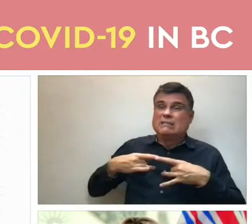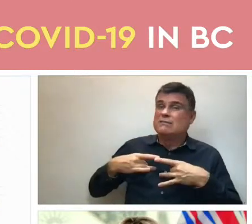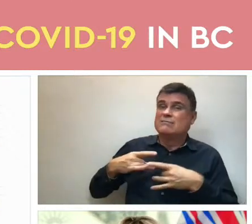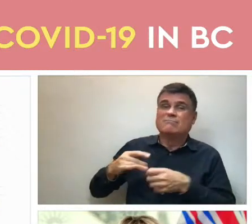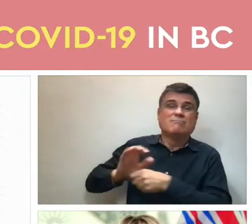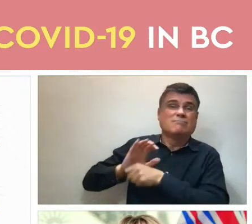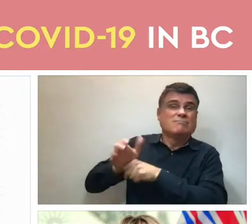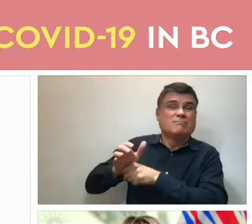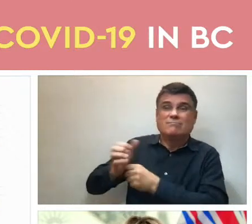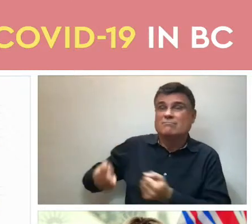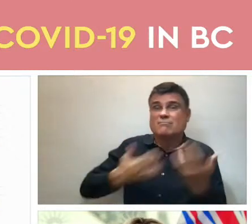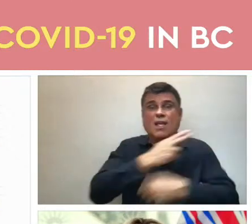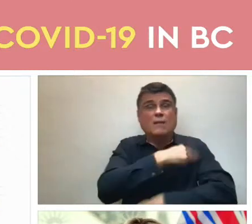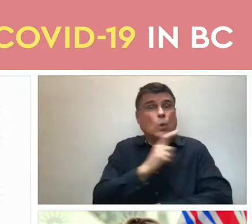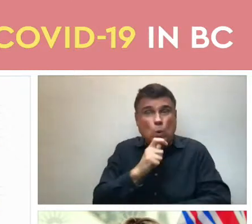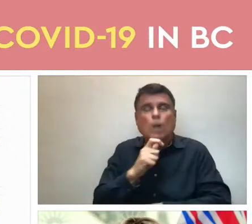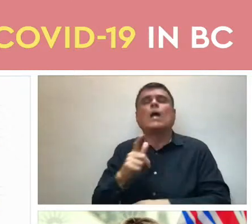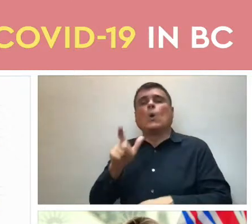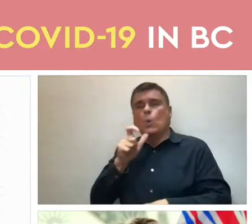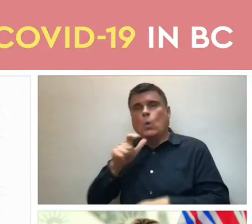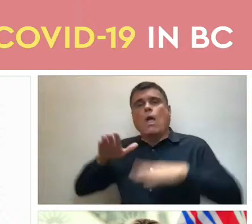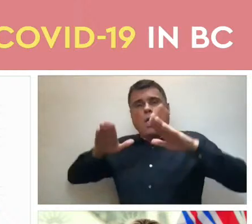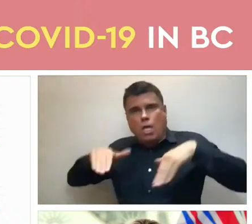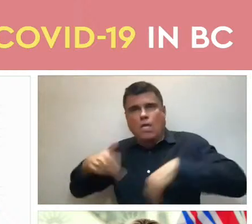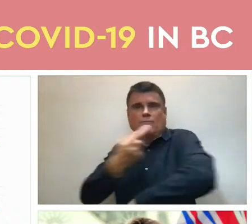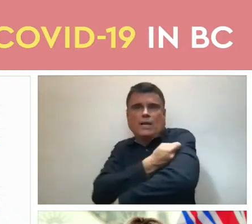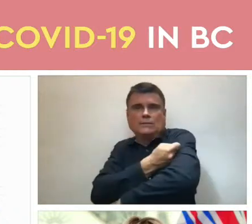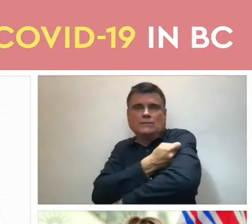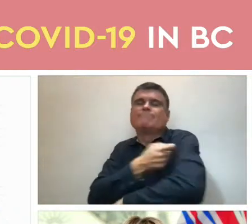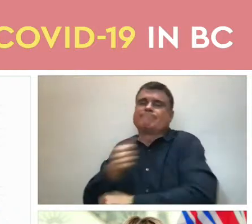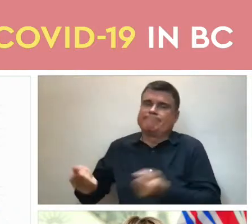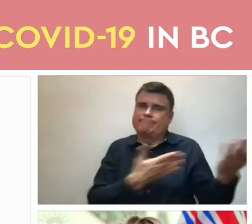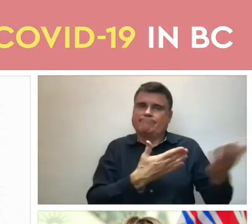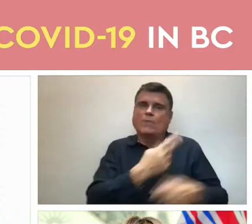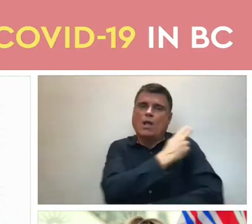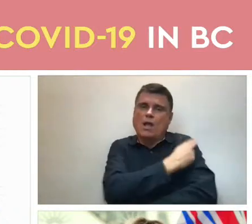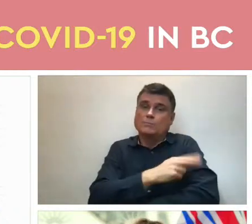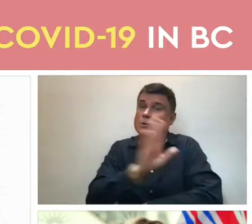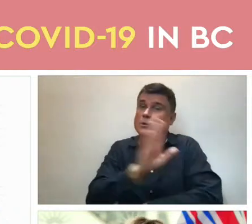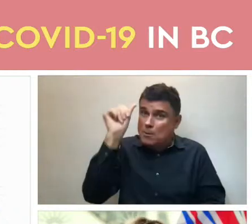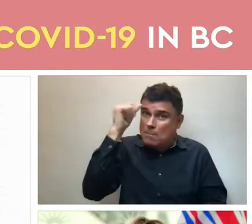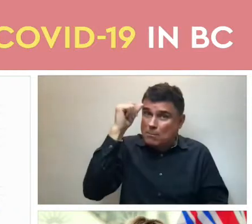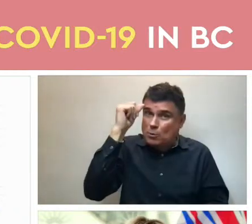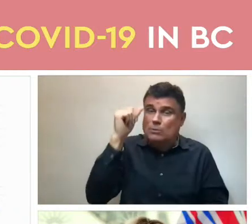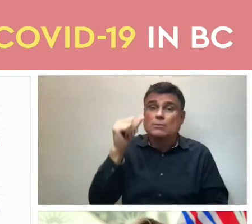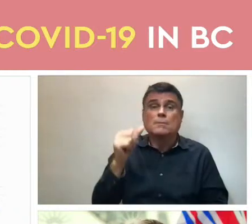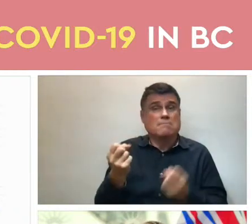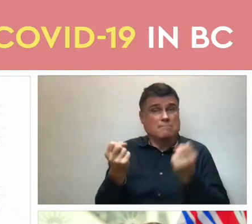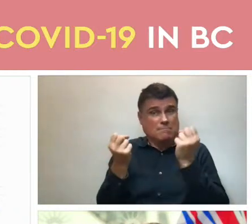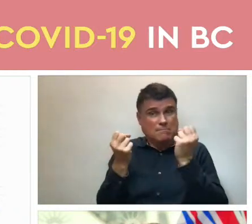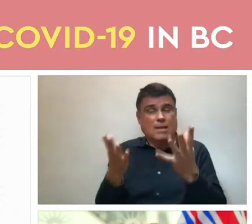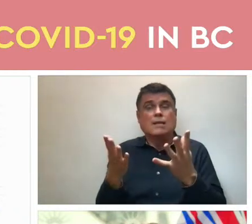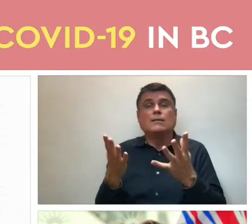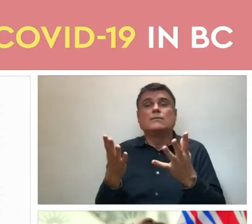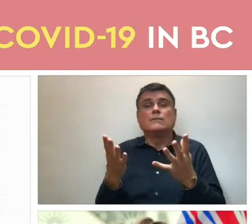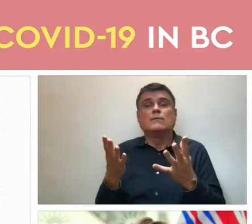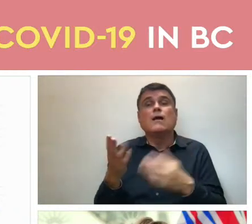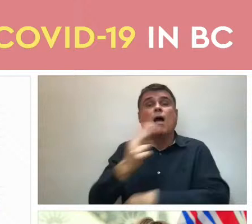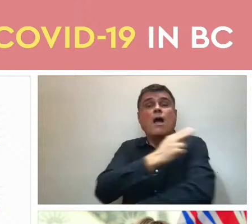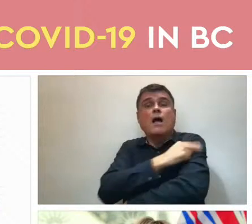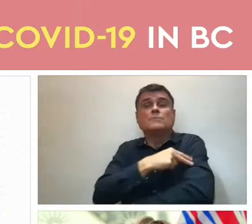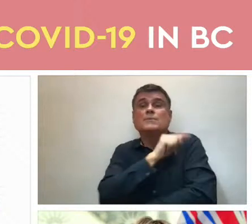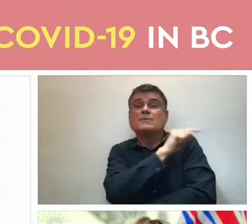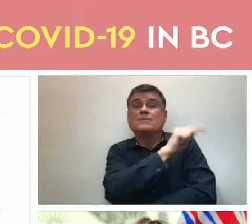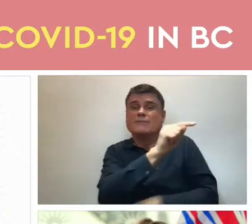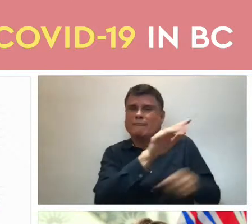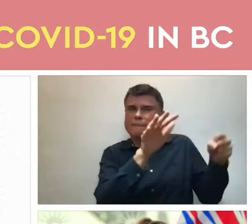of their home communities. Our hospital system was stretched to care for people. And the challenge